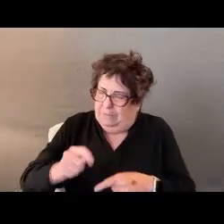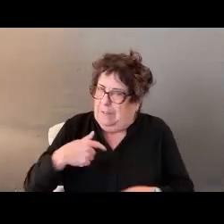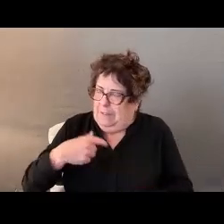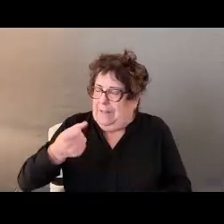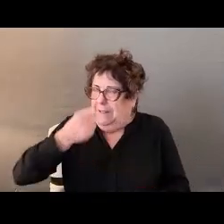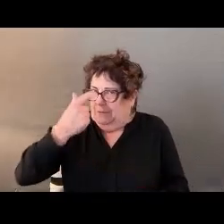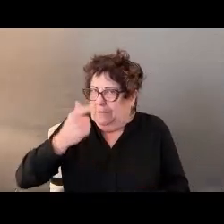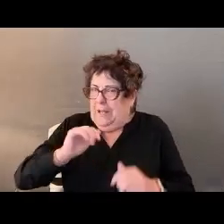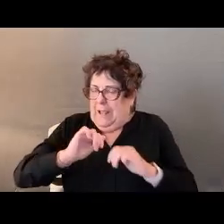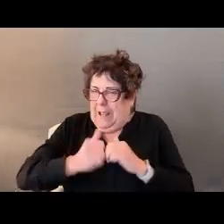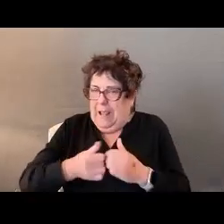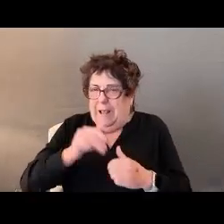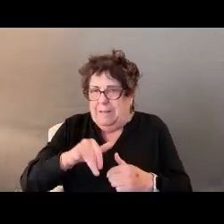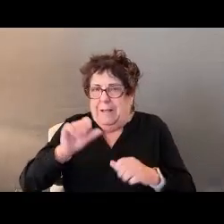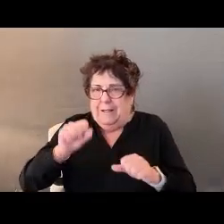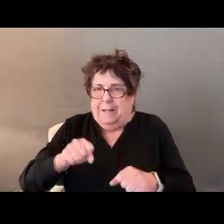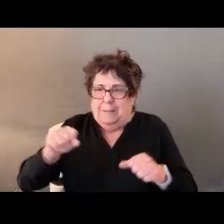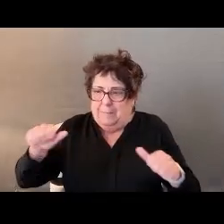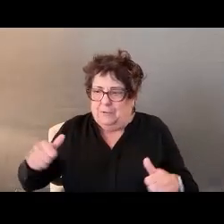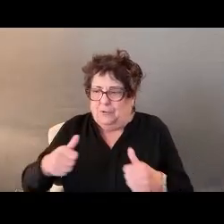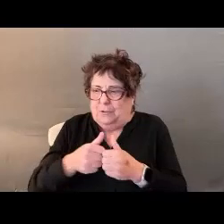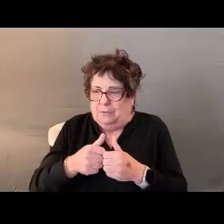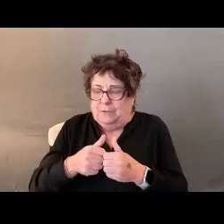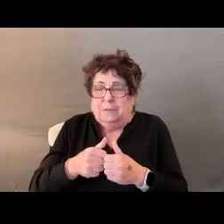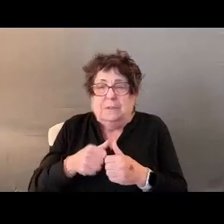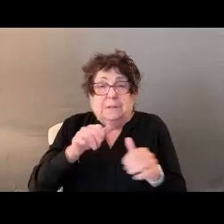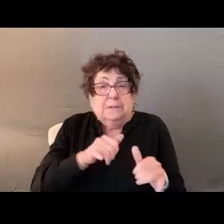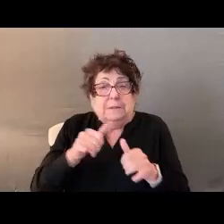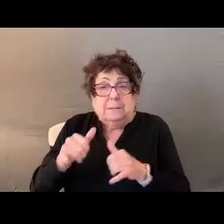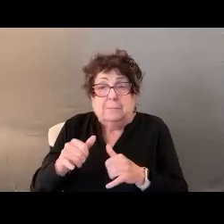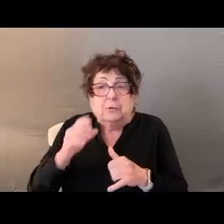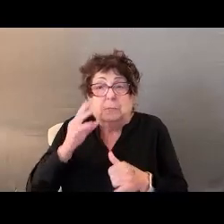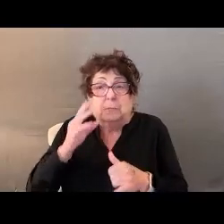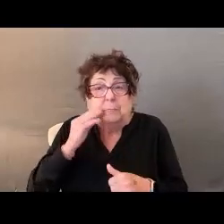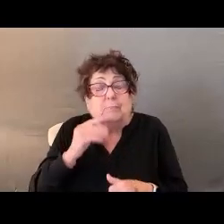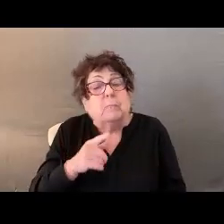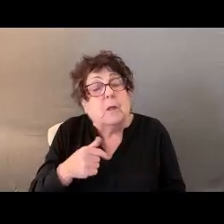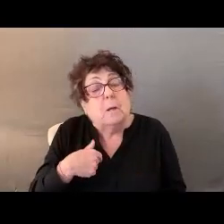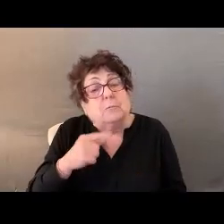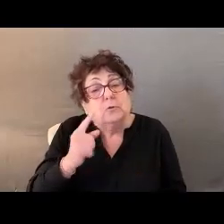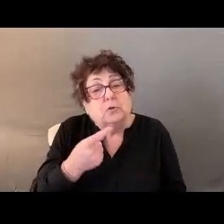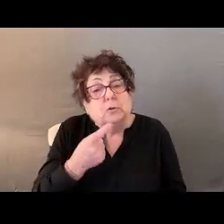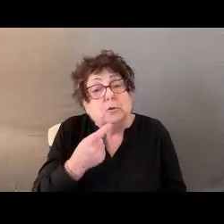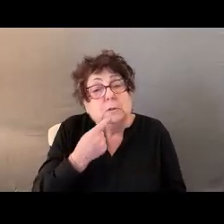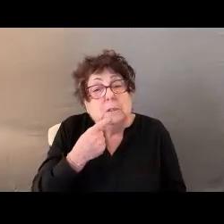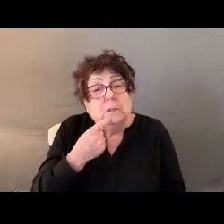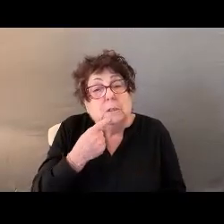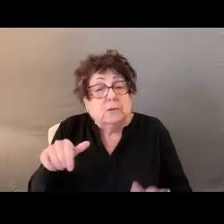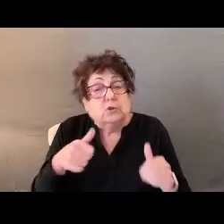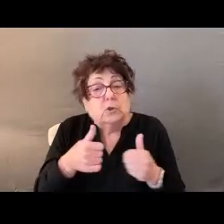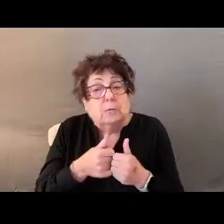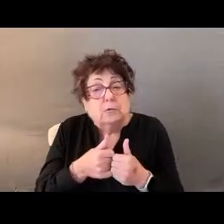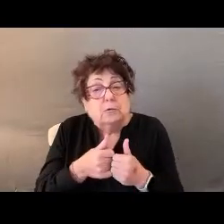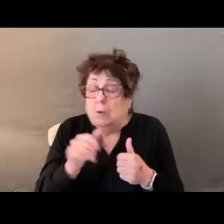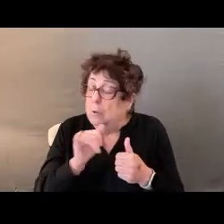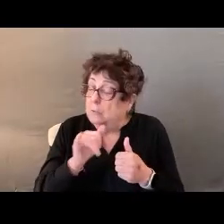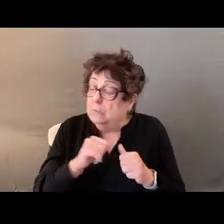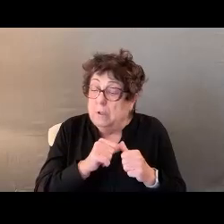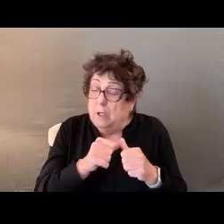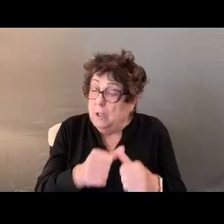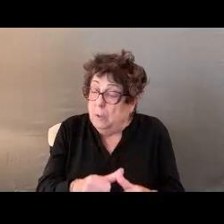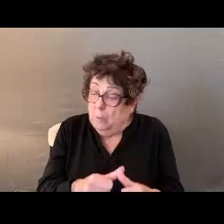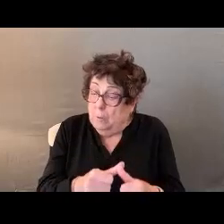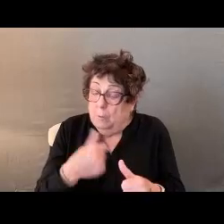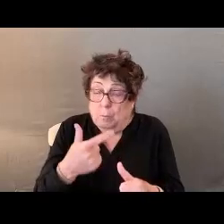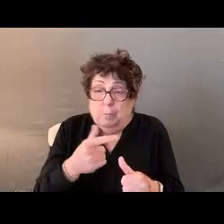a challenge. Similar experience? Yeah. Go ahead. I was just going to say that the challenges are also ongoing as we move more and more